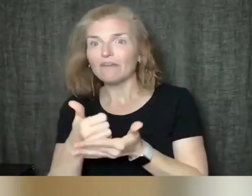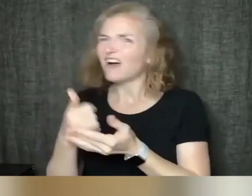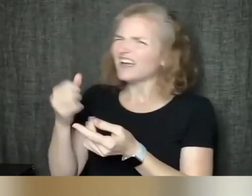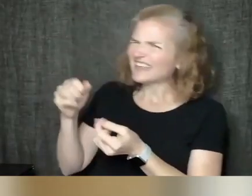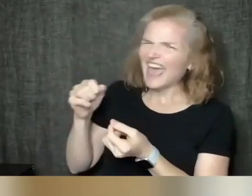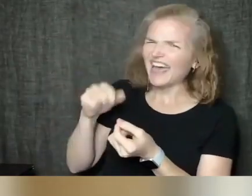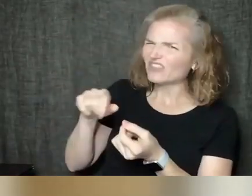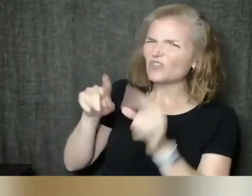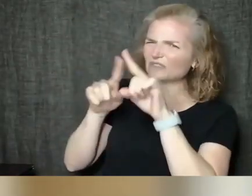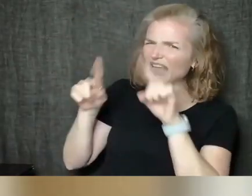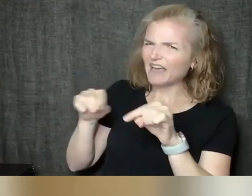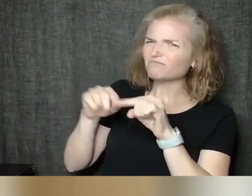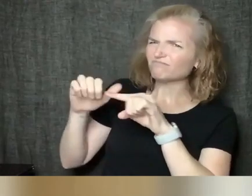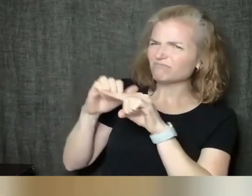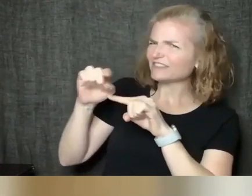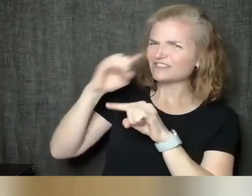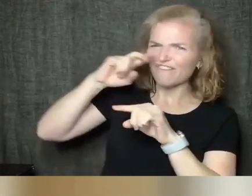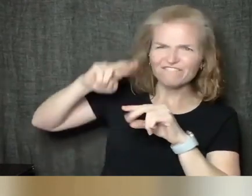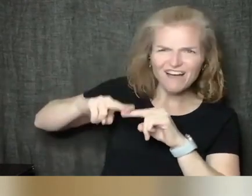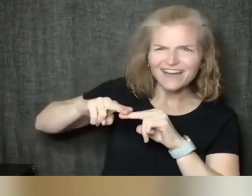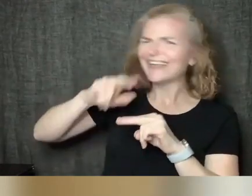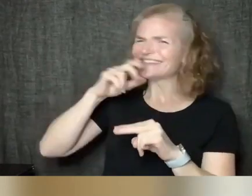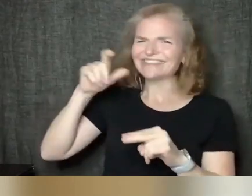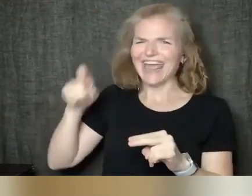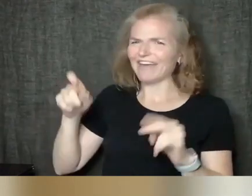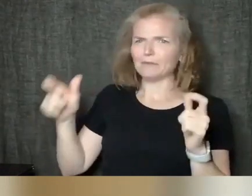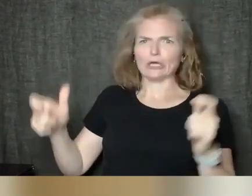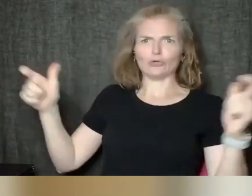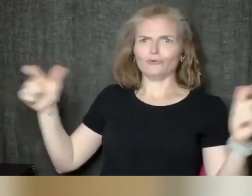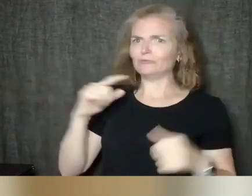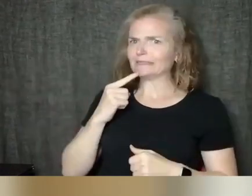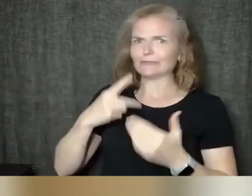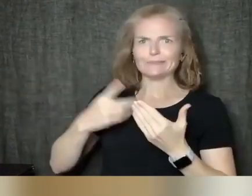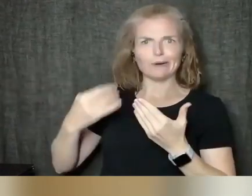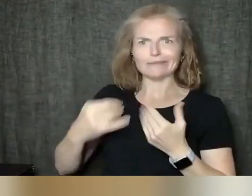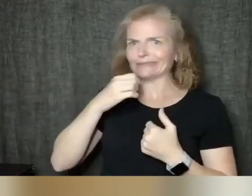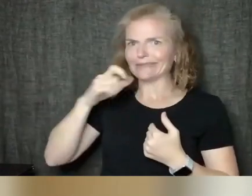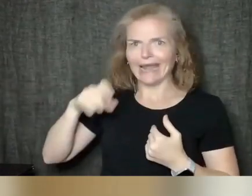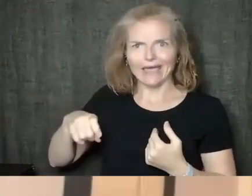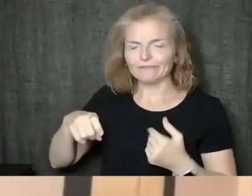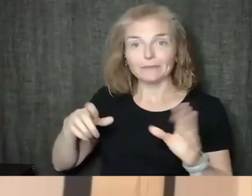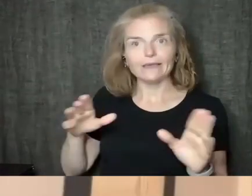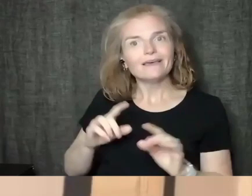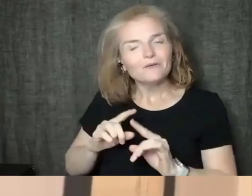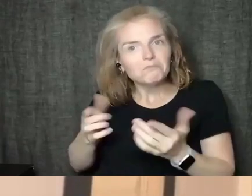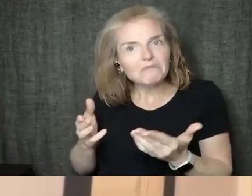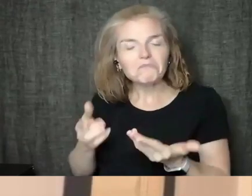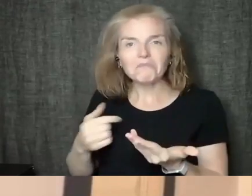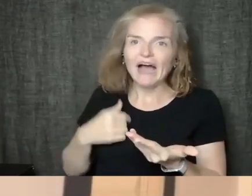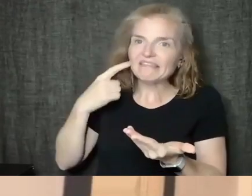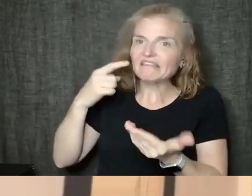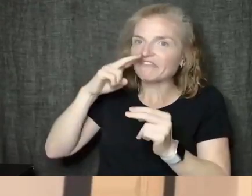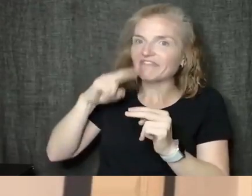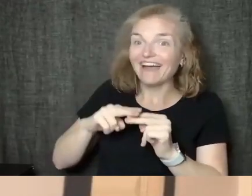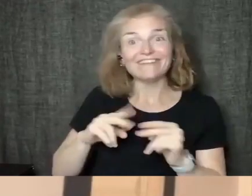big project of all of it, but it's fun to have a little project sometimes. Yeah, especially a